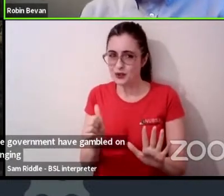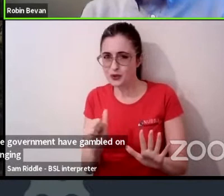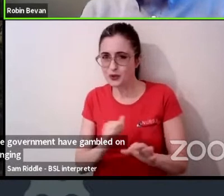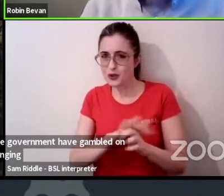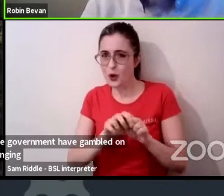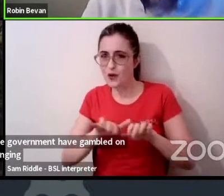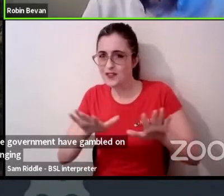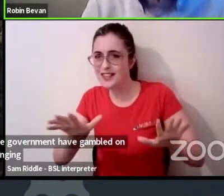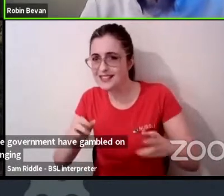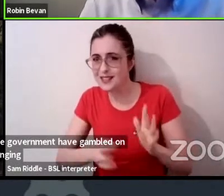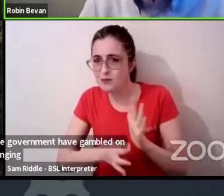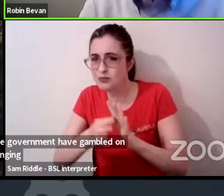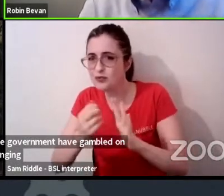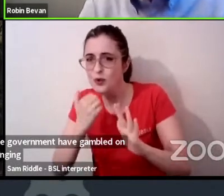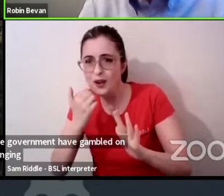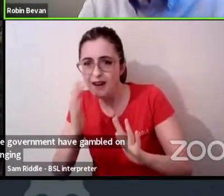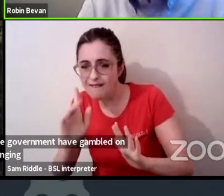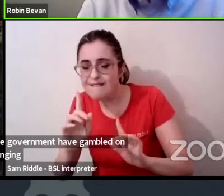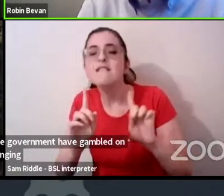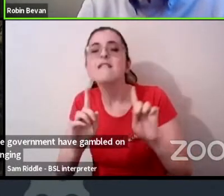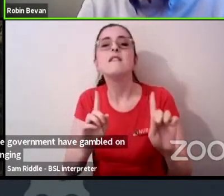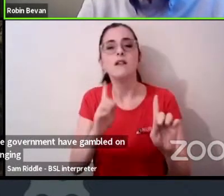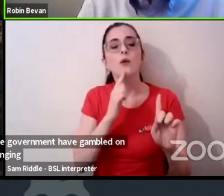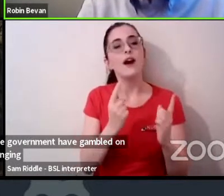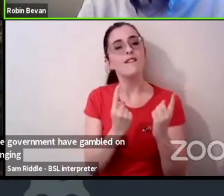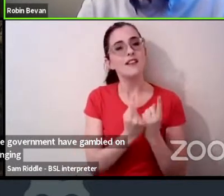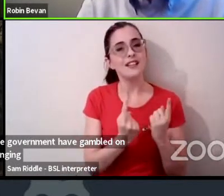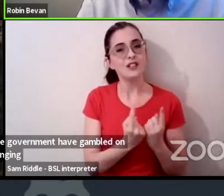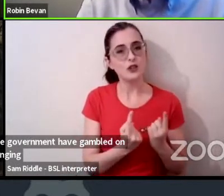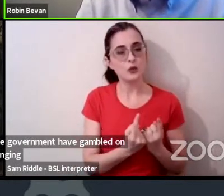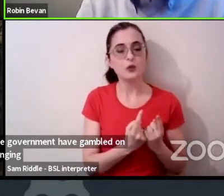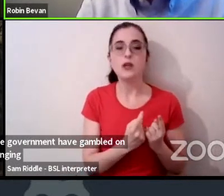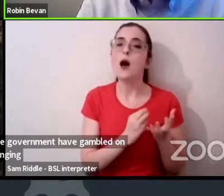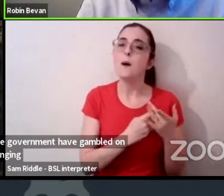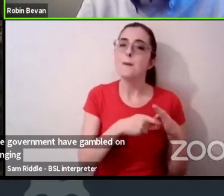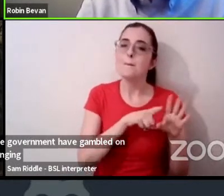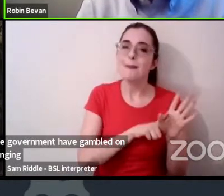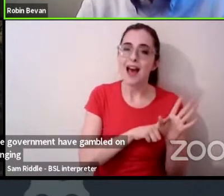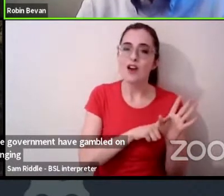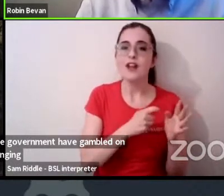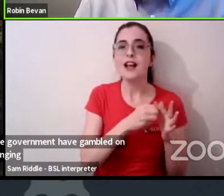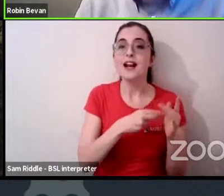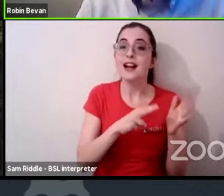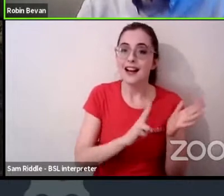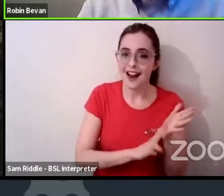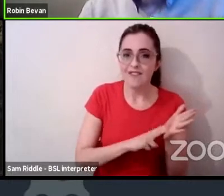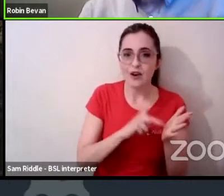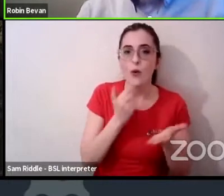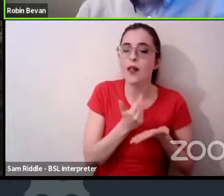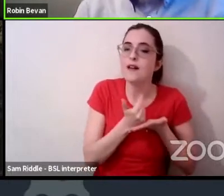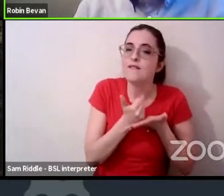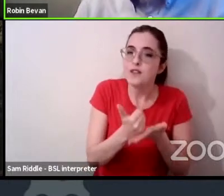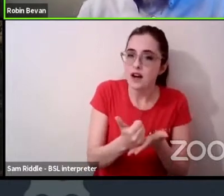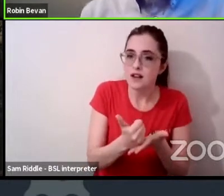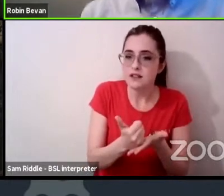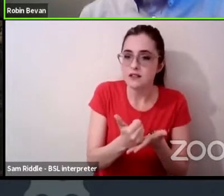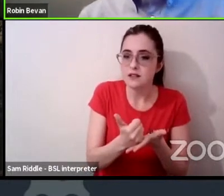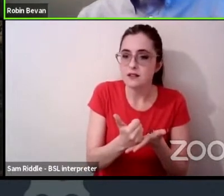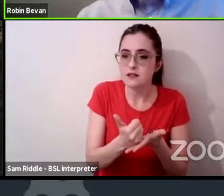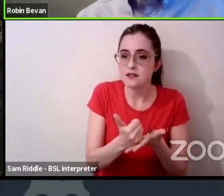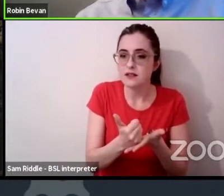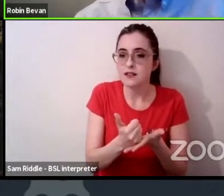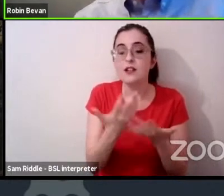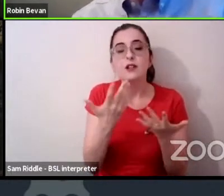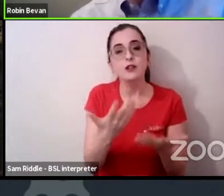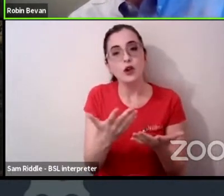whole set of issues that tonight Mary and Kevin will be advising you and guiding you on. Listen carefully to their comments